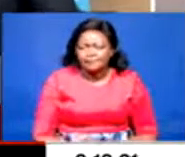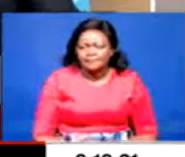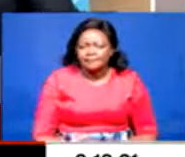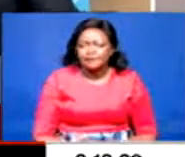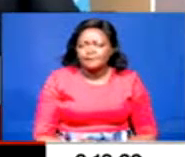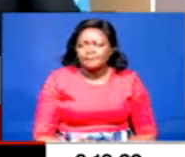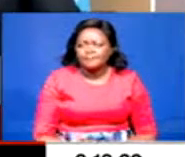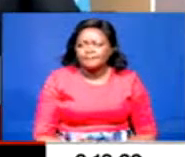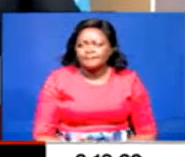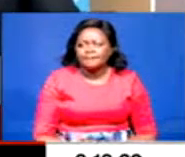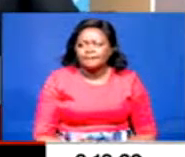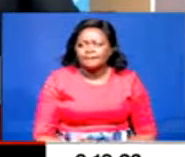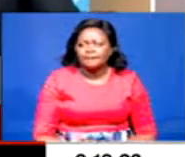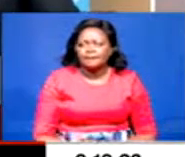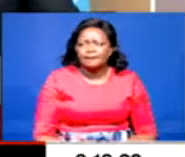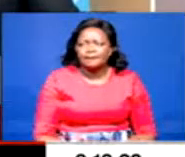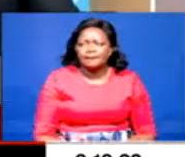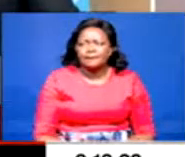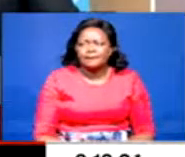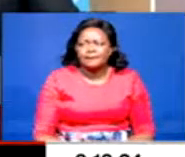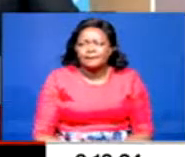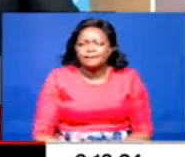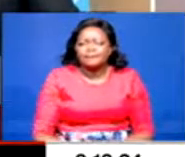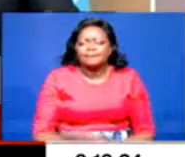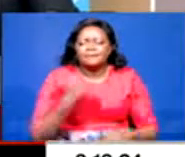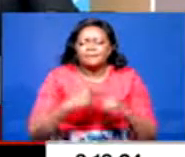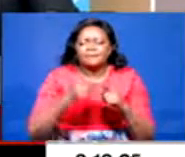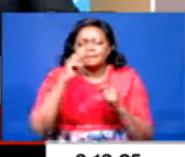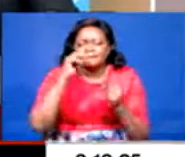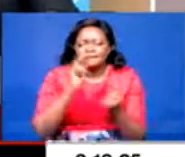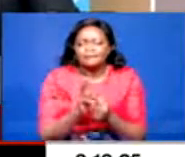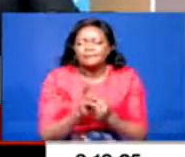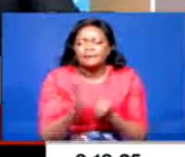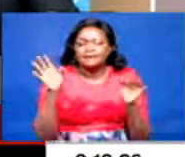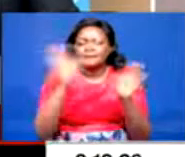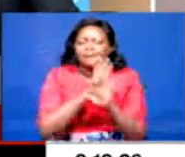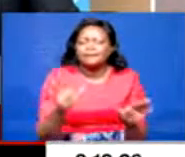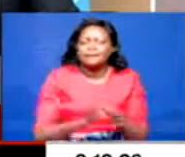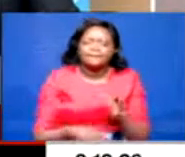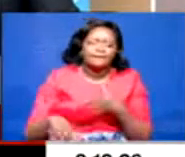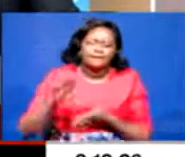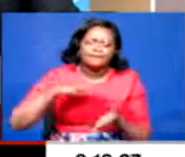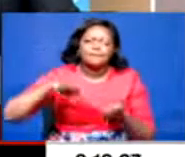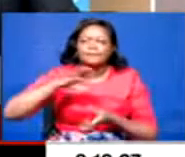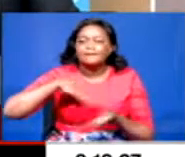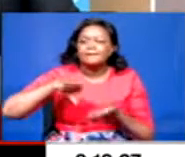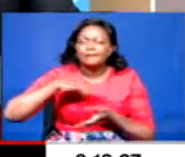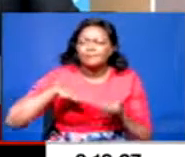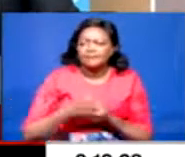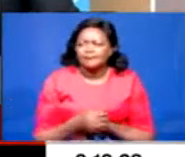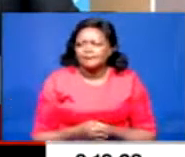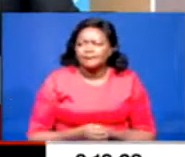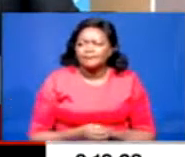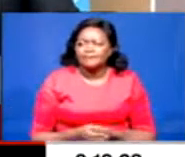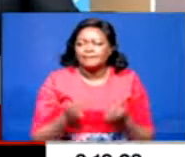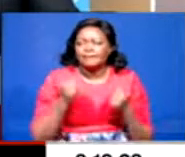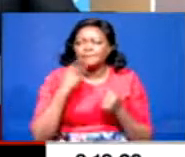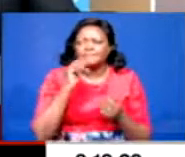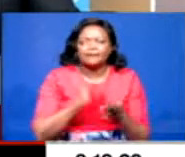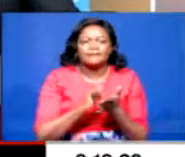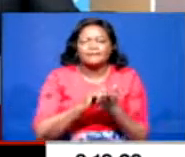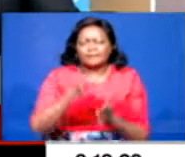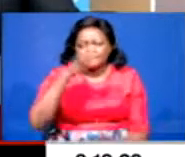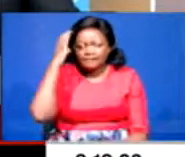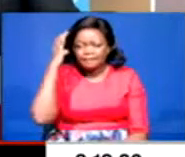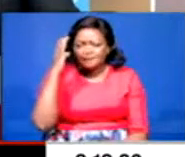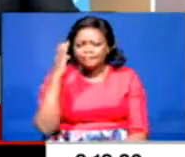December 29th. Exactly. 2012. Everything was just confusing. We can say that Chebukati is out